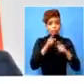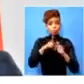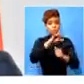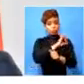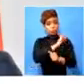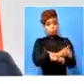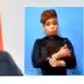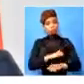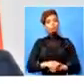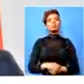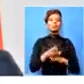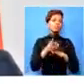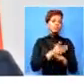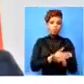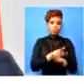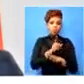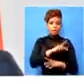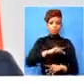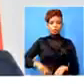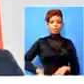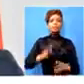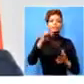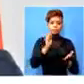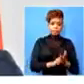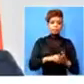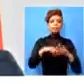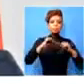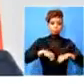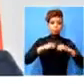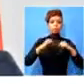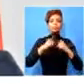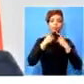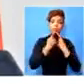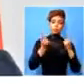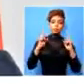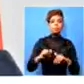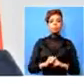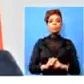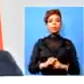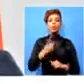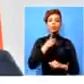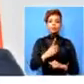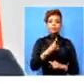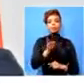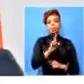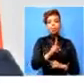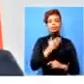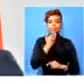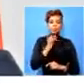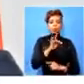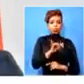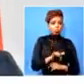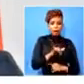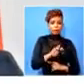signed the proclamation. And we said, please, don't wait for the commission to conclude its work.